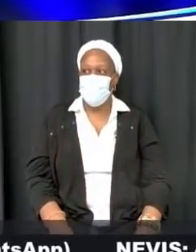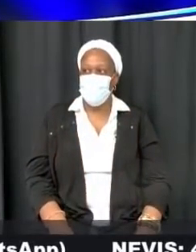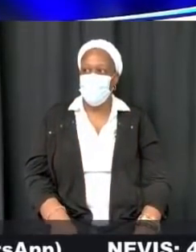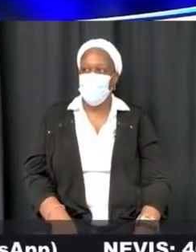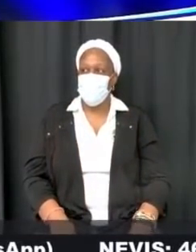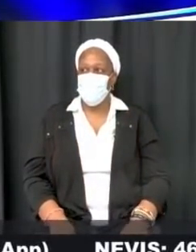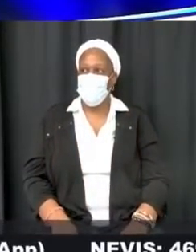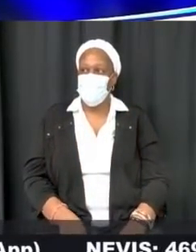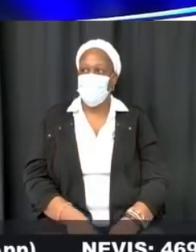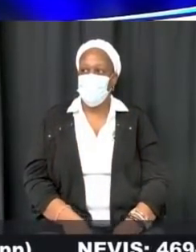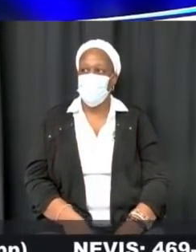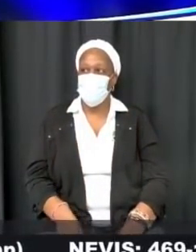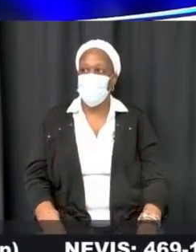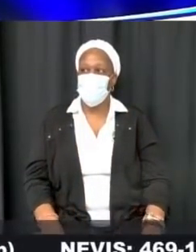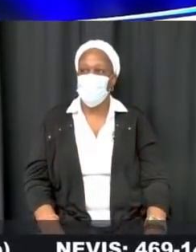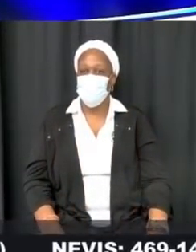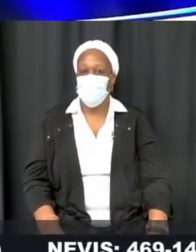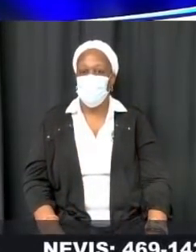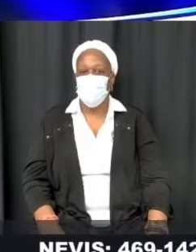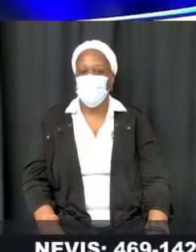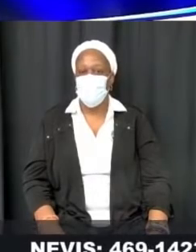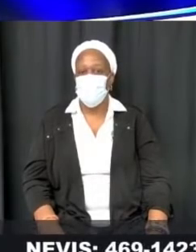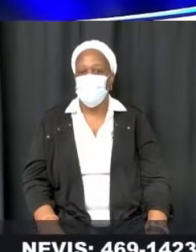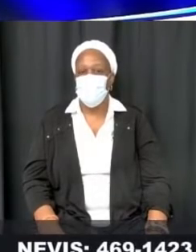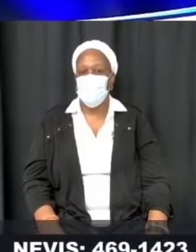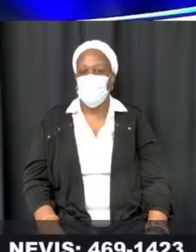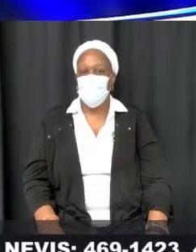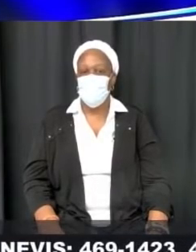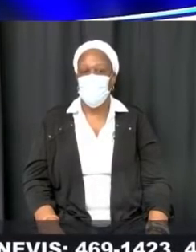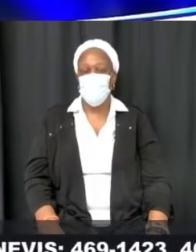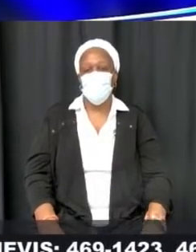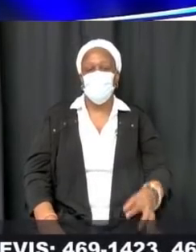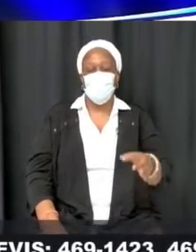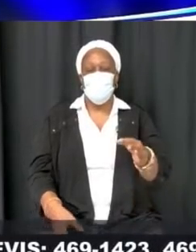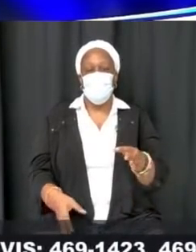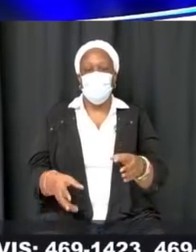Vaughan Radio being in Nevis, they're speaking about all the Nevis cases.